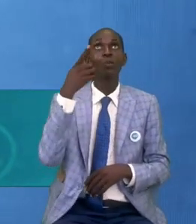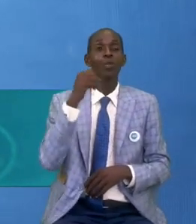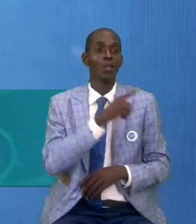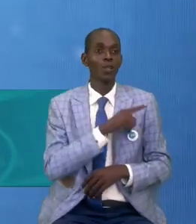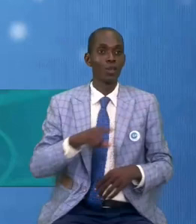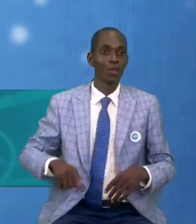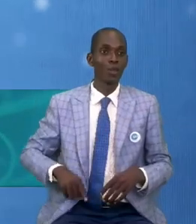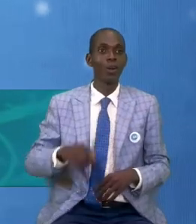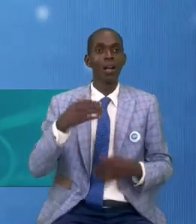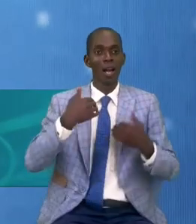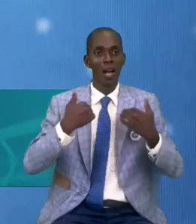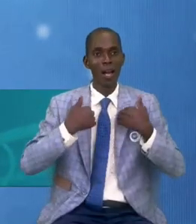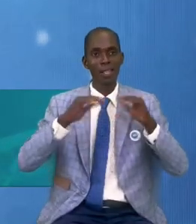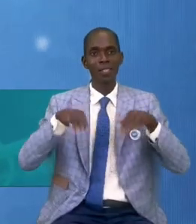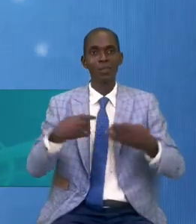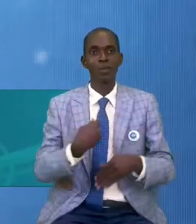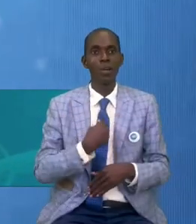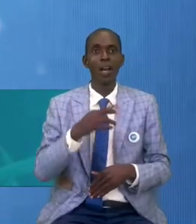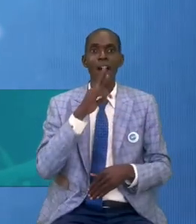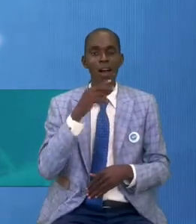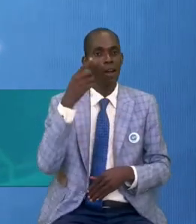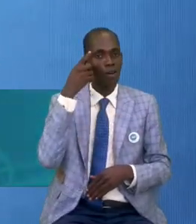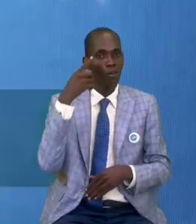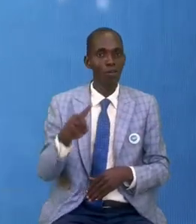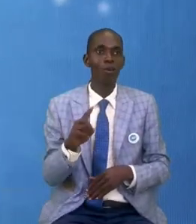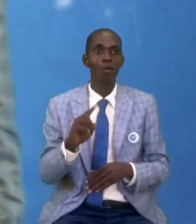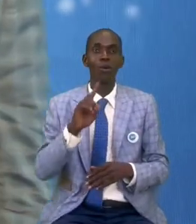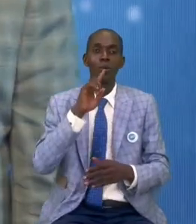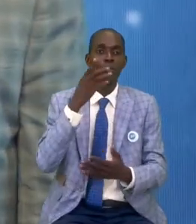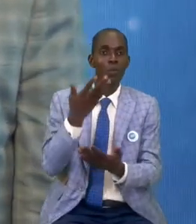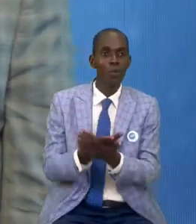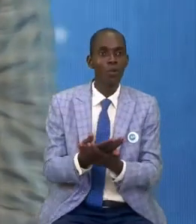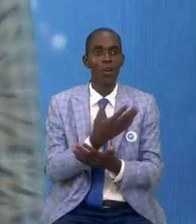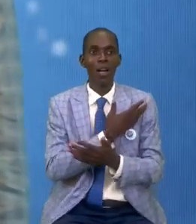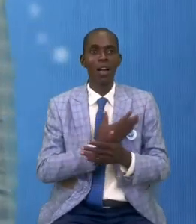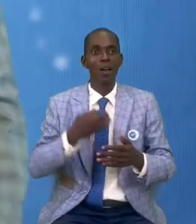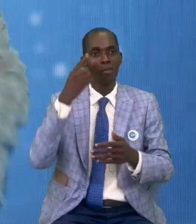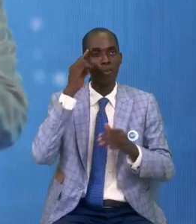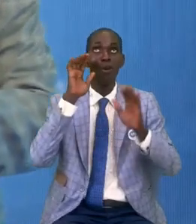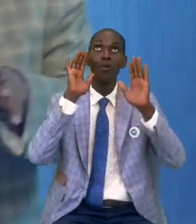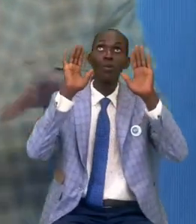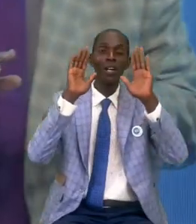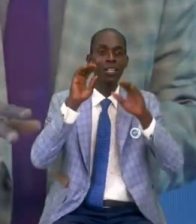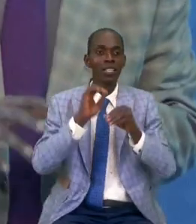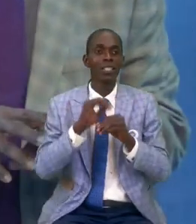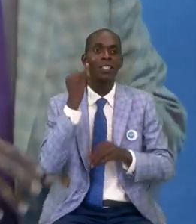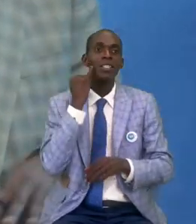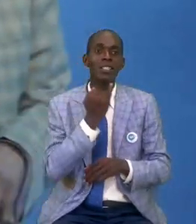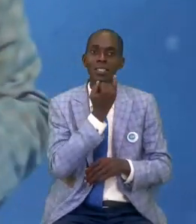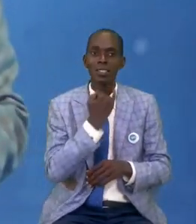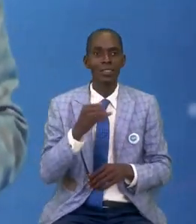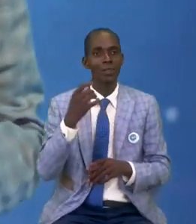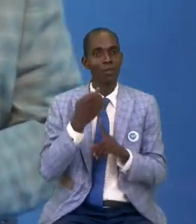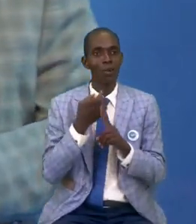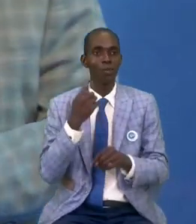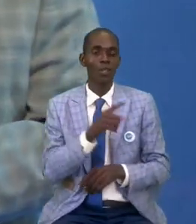and for wonders in Israel from the Lord of hosts, which dwelleth